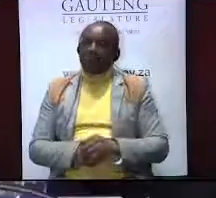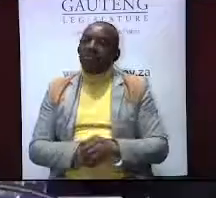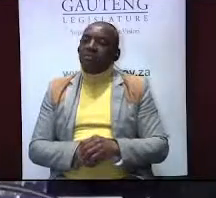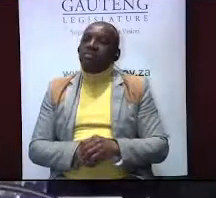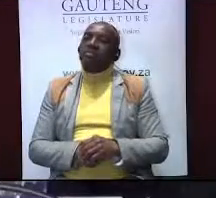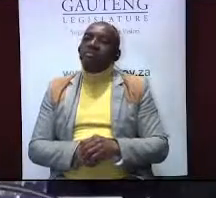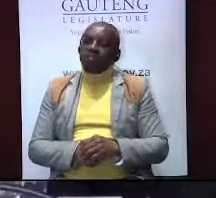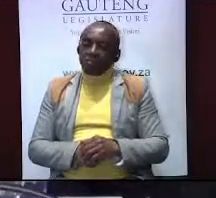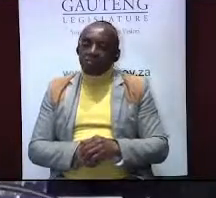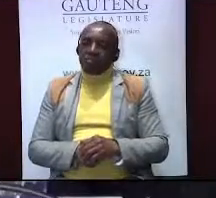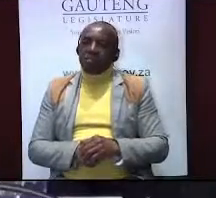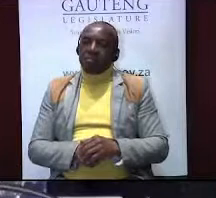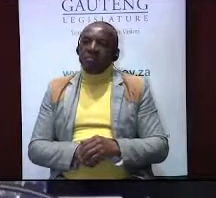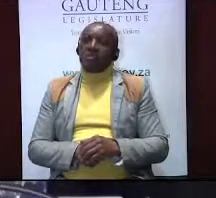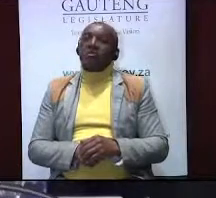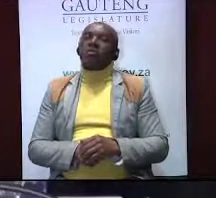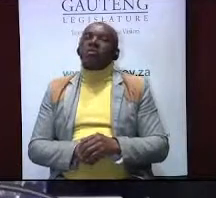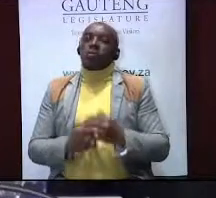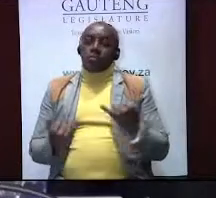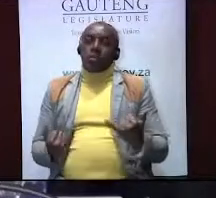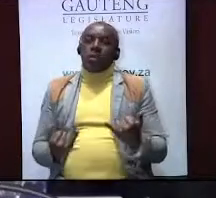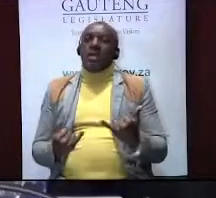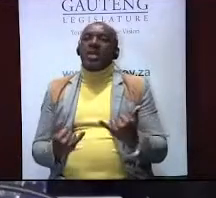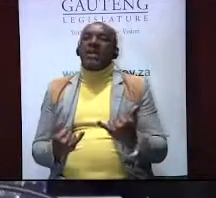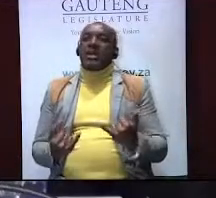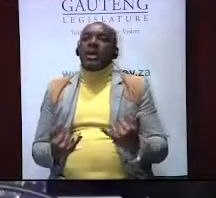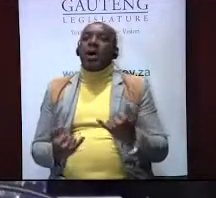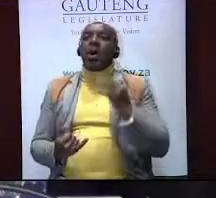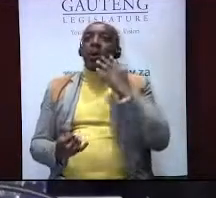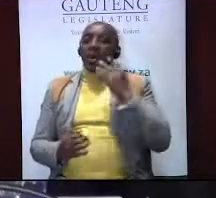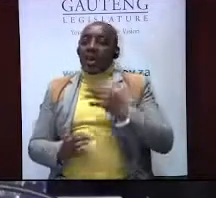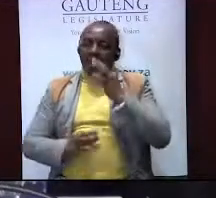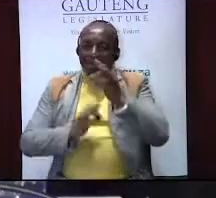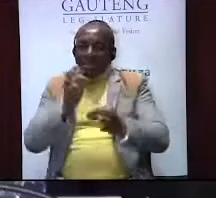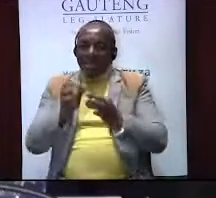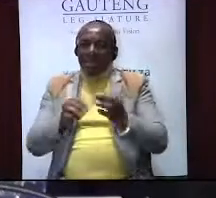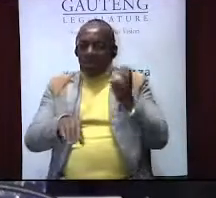Hallelujah. As I indicated, we need to be socially